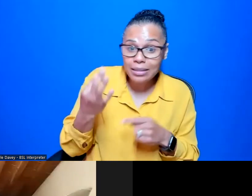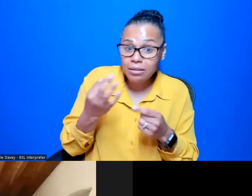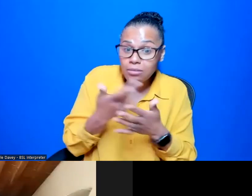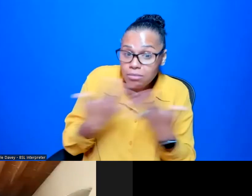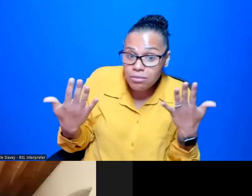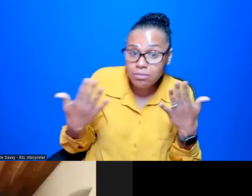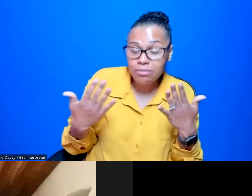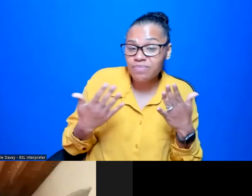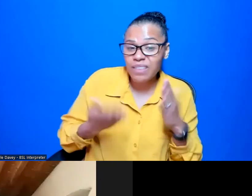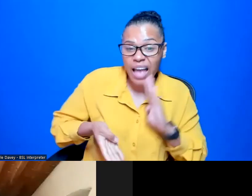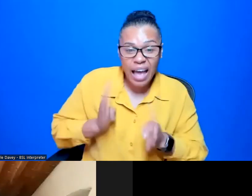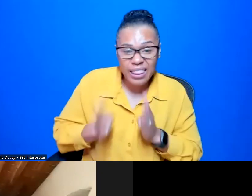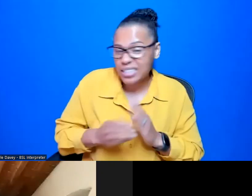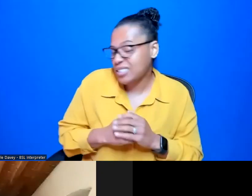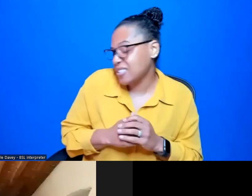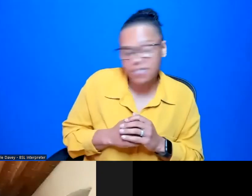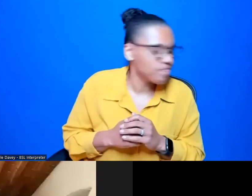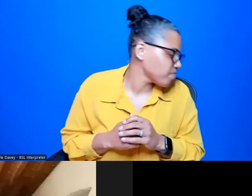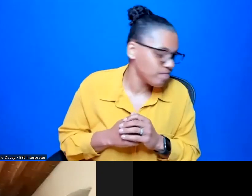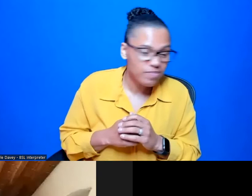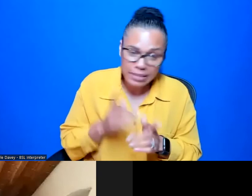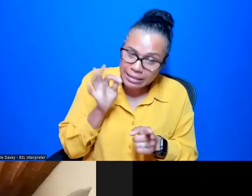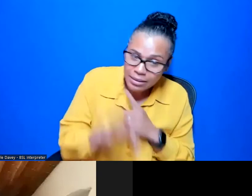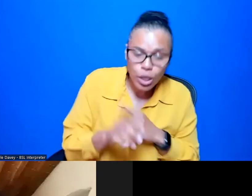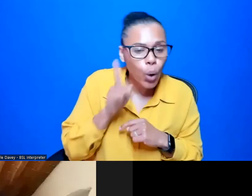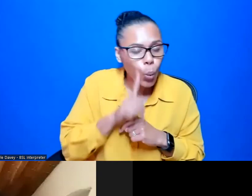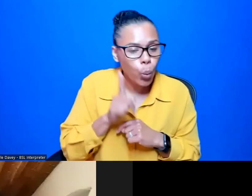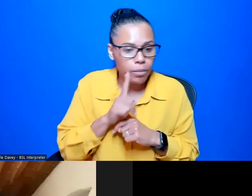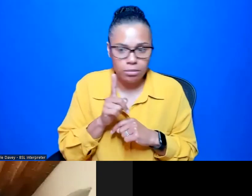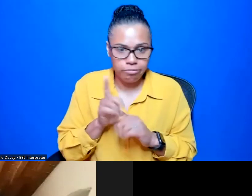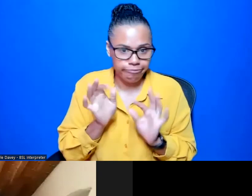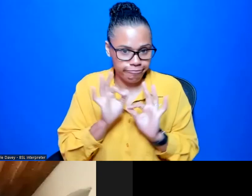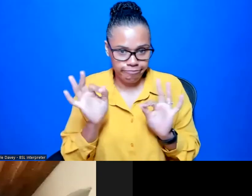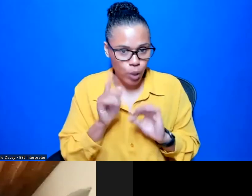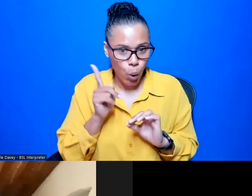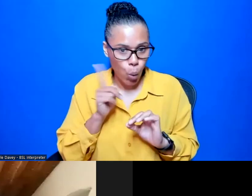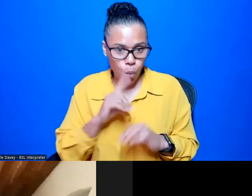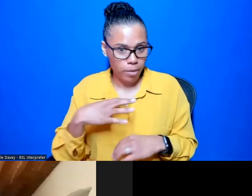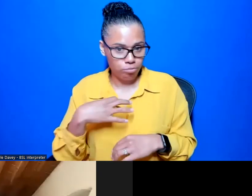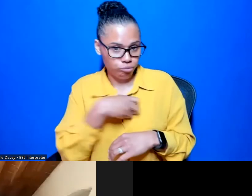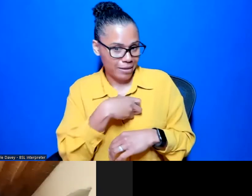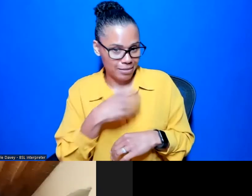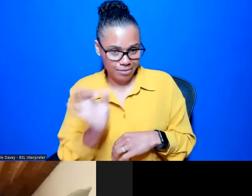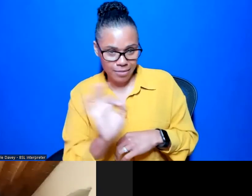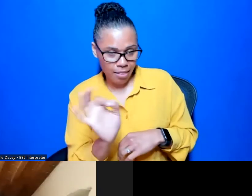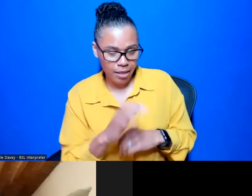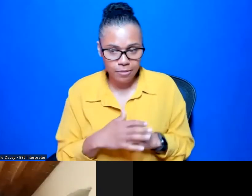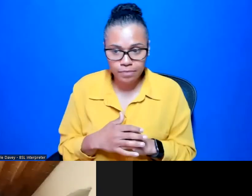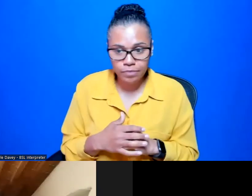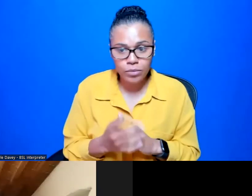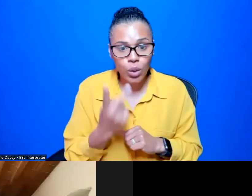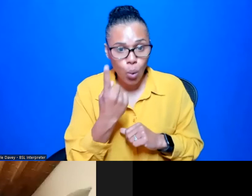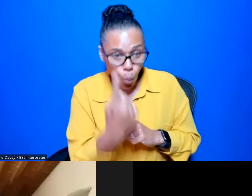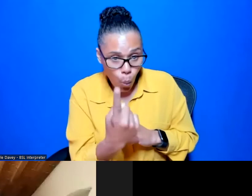even women. So, you know, administrative, we do not have a woman president. We only have one vice